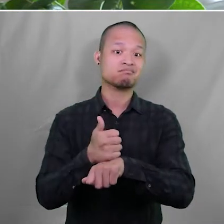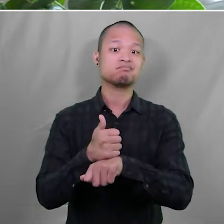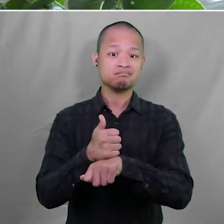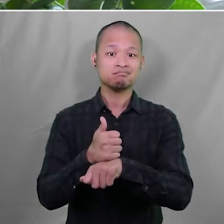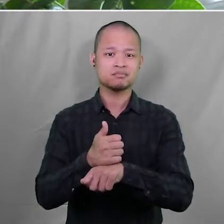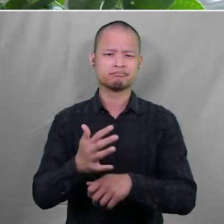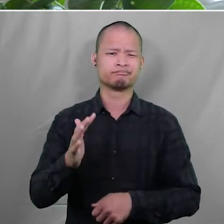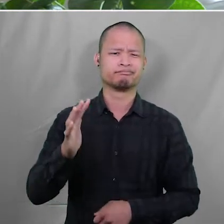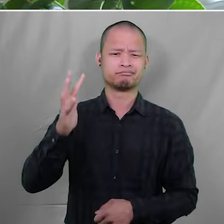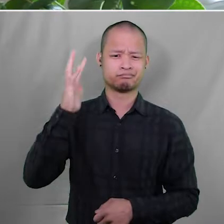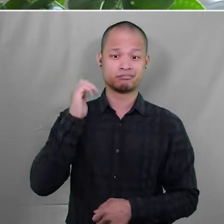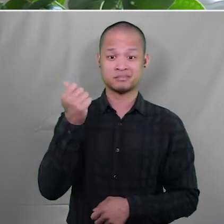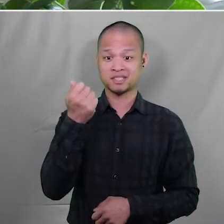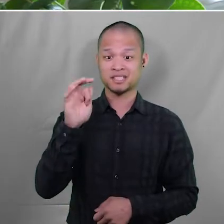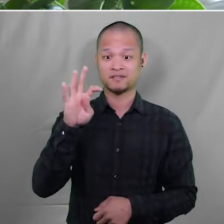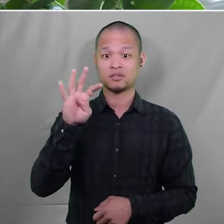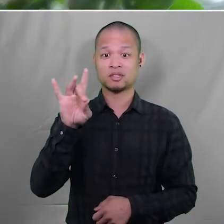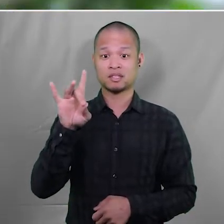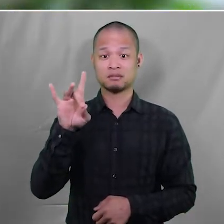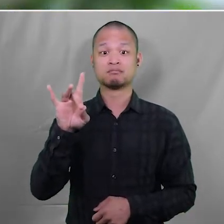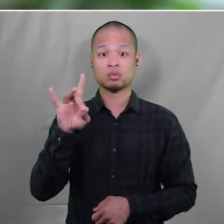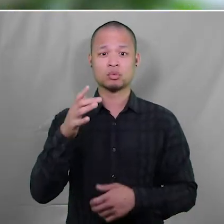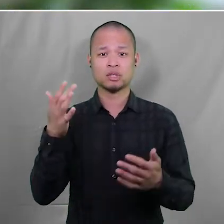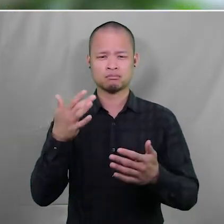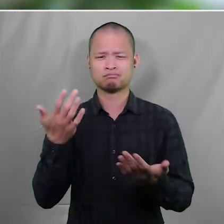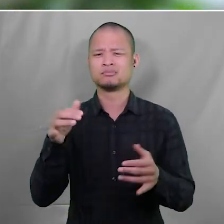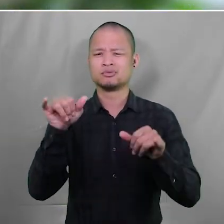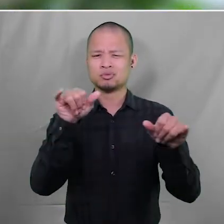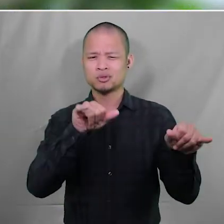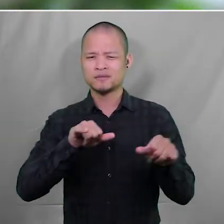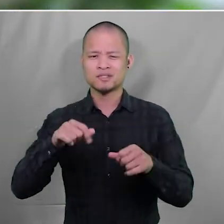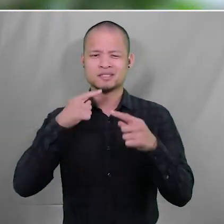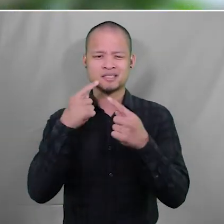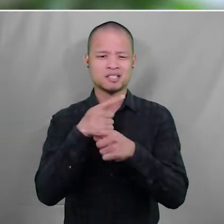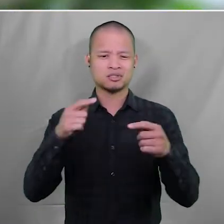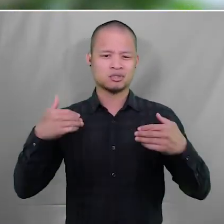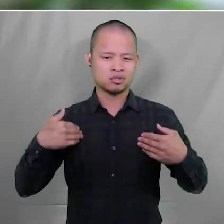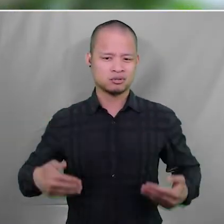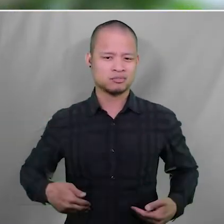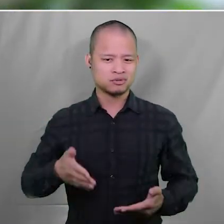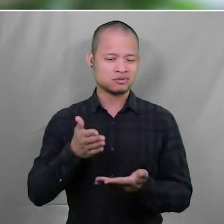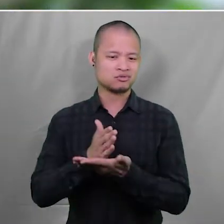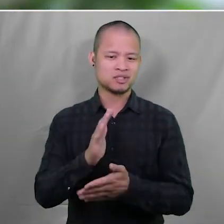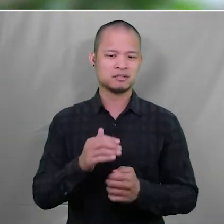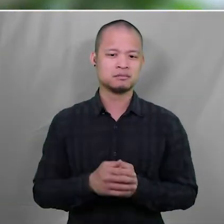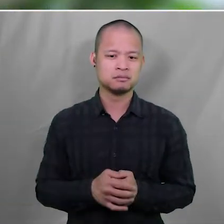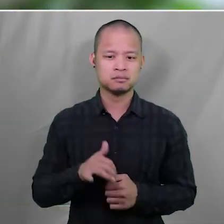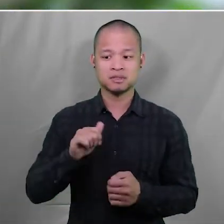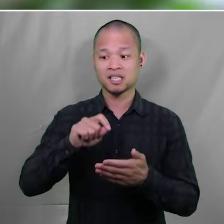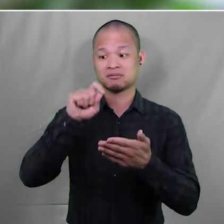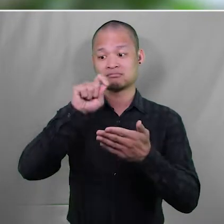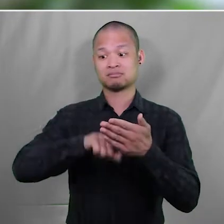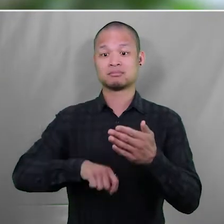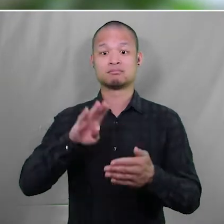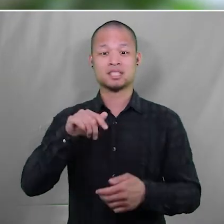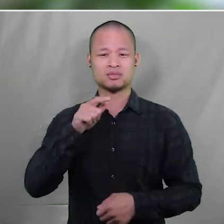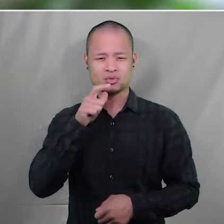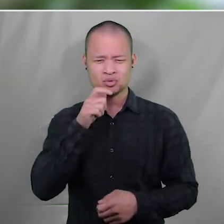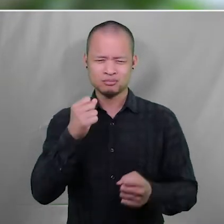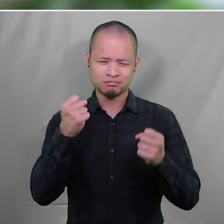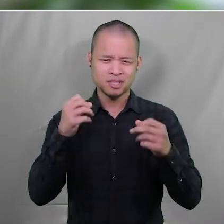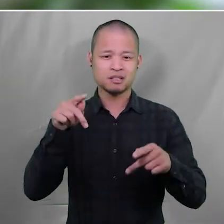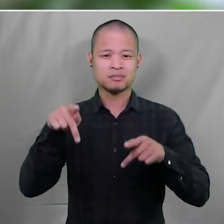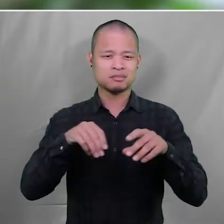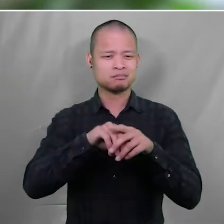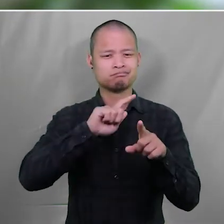rights legislation was back in 1948. It was the Universal Declaration of Human Rights, which was drafted by citizens